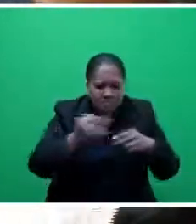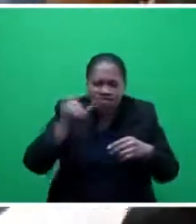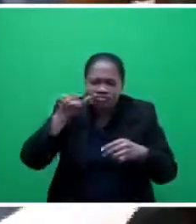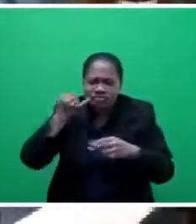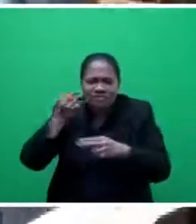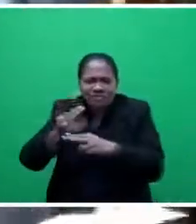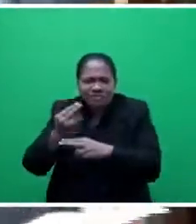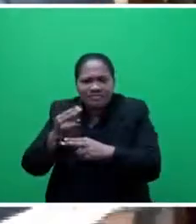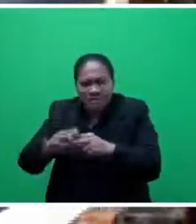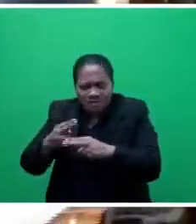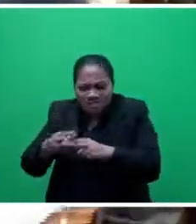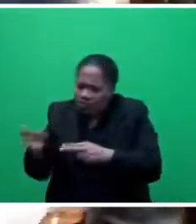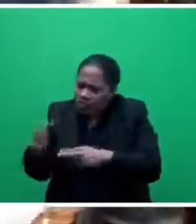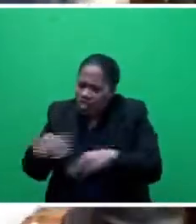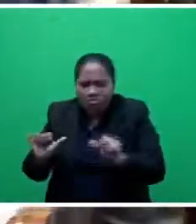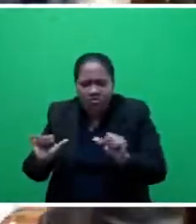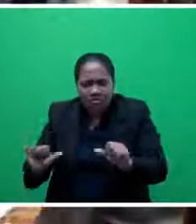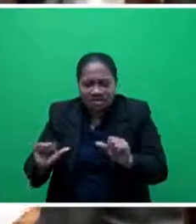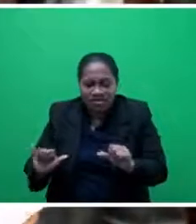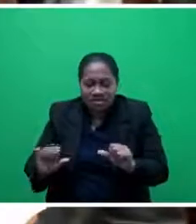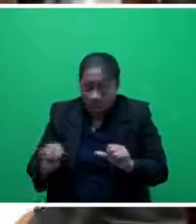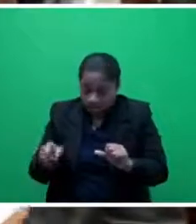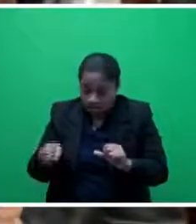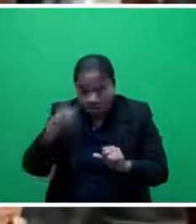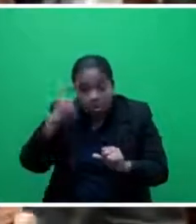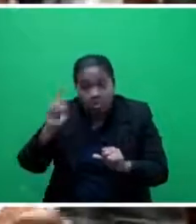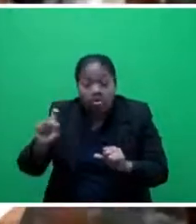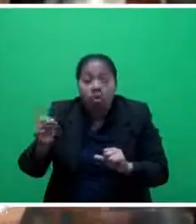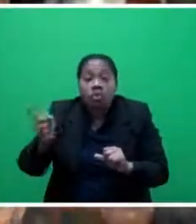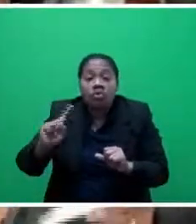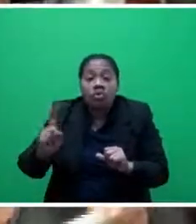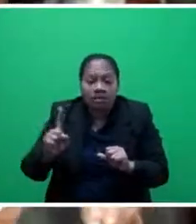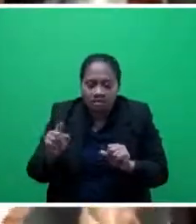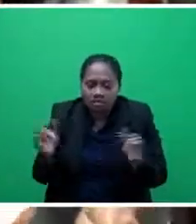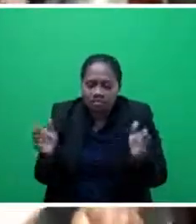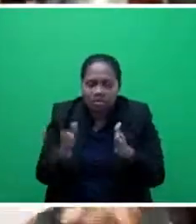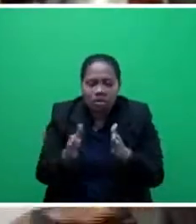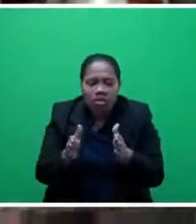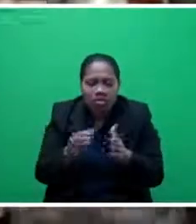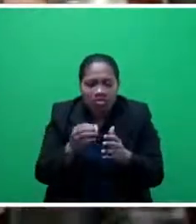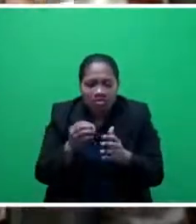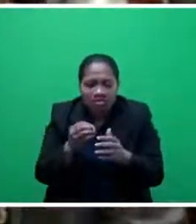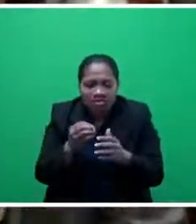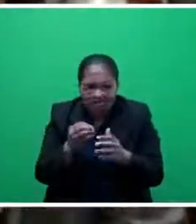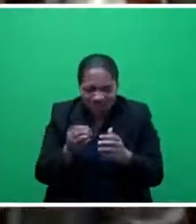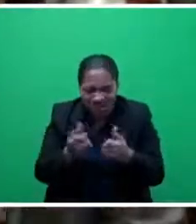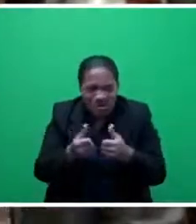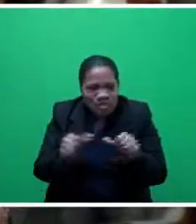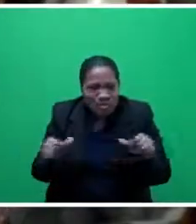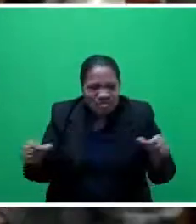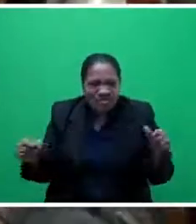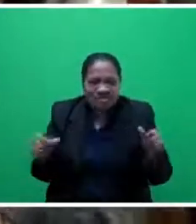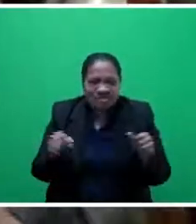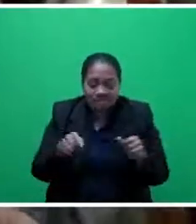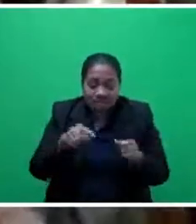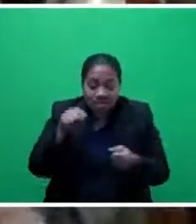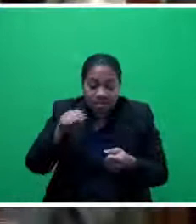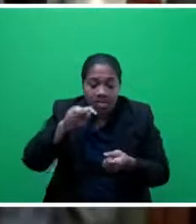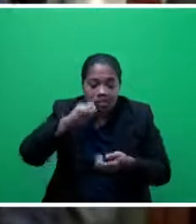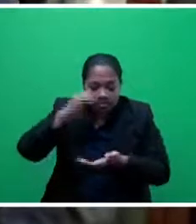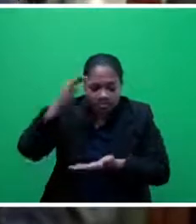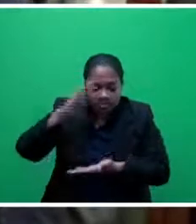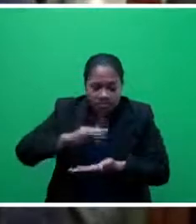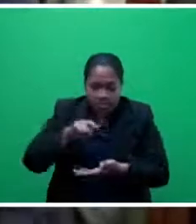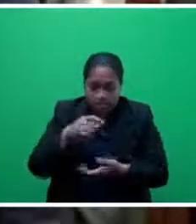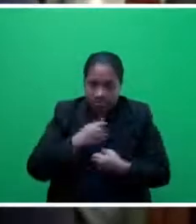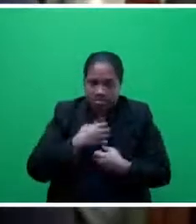all protected. But those, what we call the small goods, the delicatessen goods, they've been reduced. I mean, you'd be surprised the kind of meat